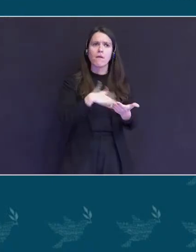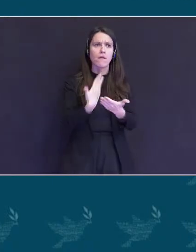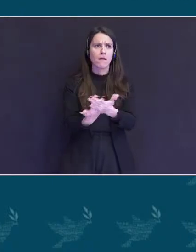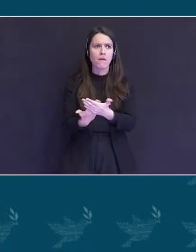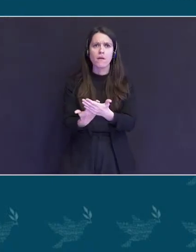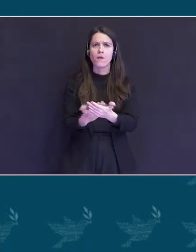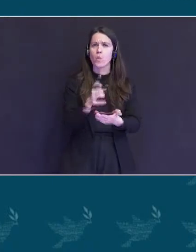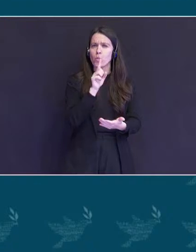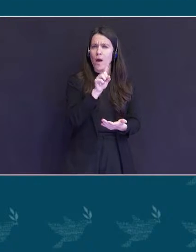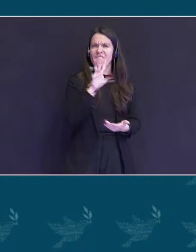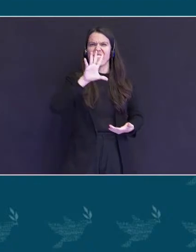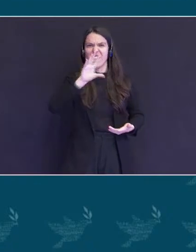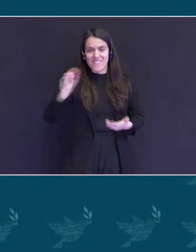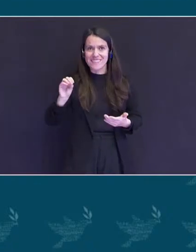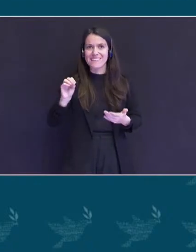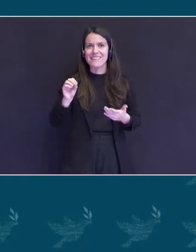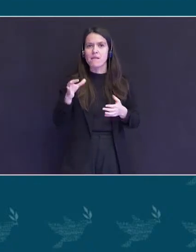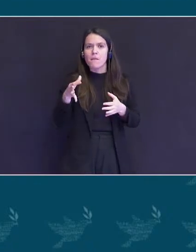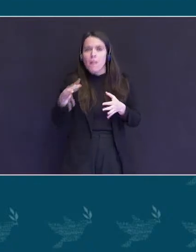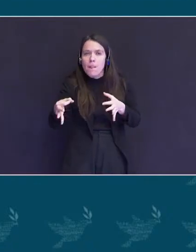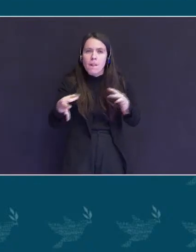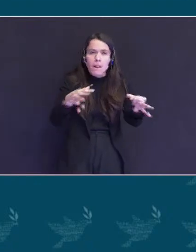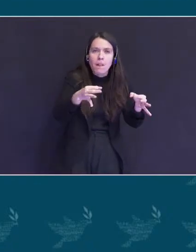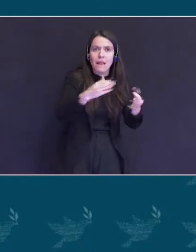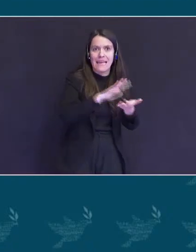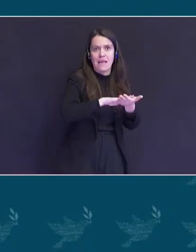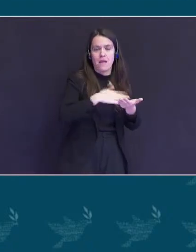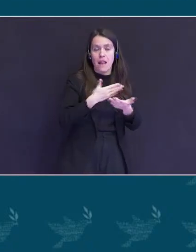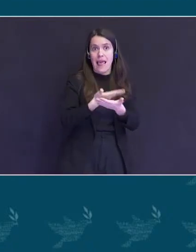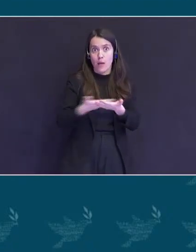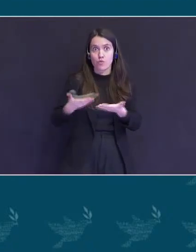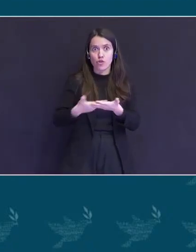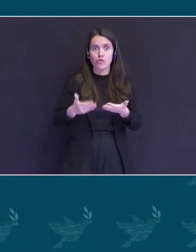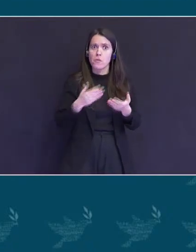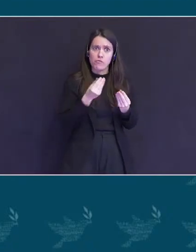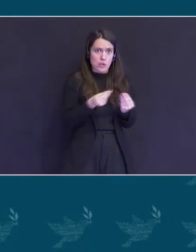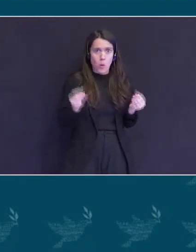underserved languages, and the resources are accessible for all.